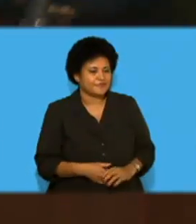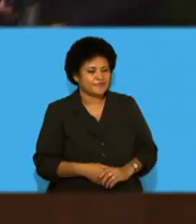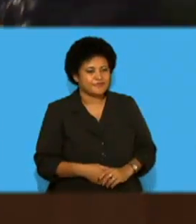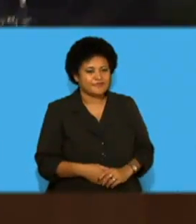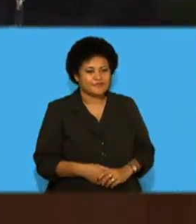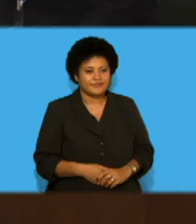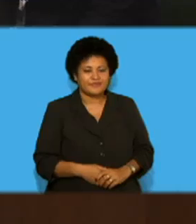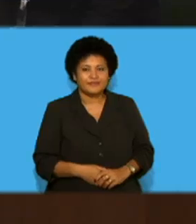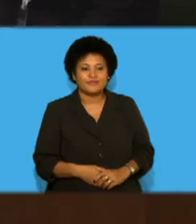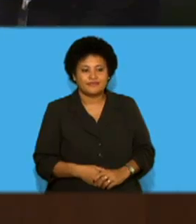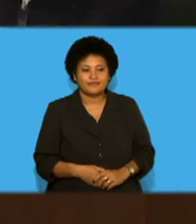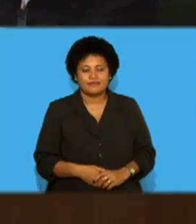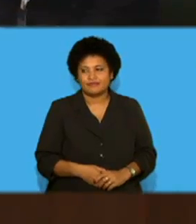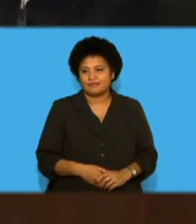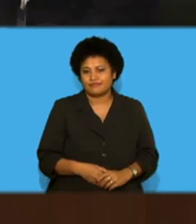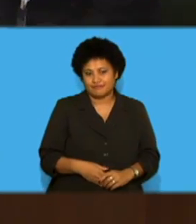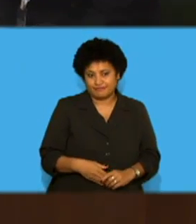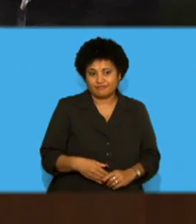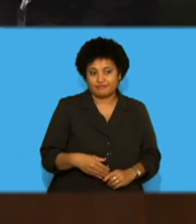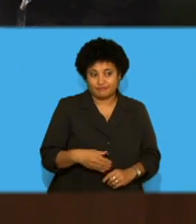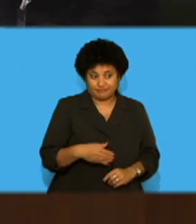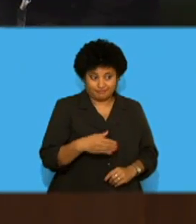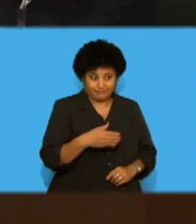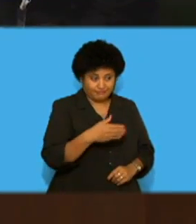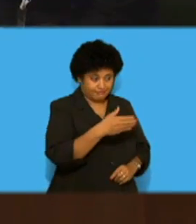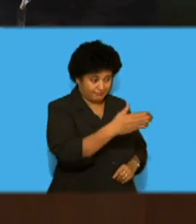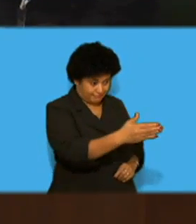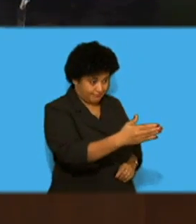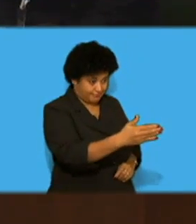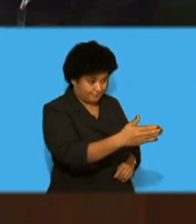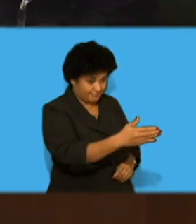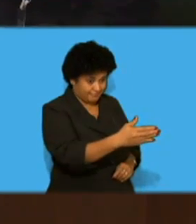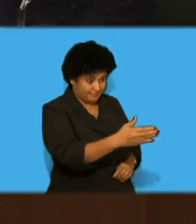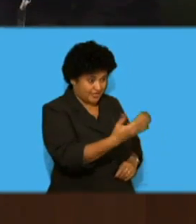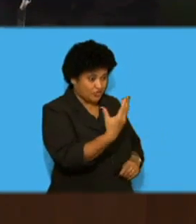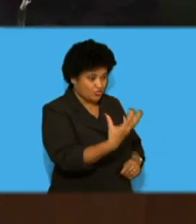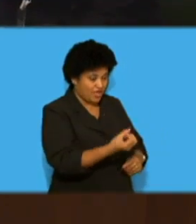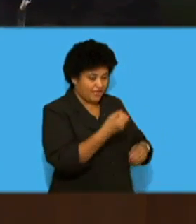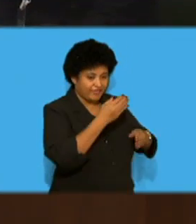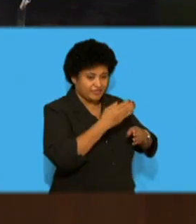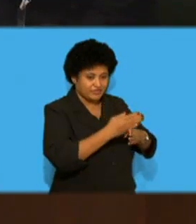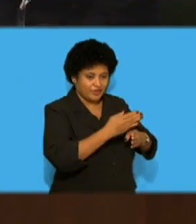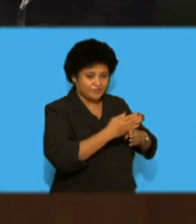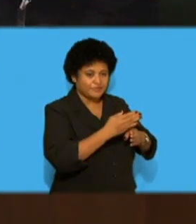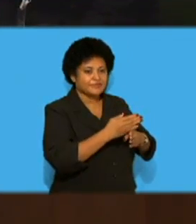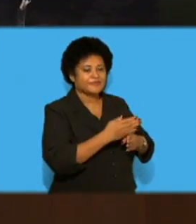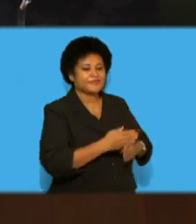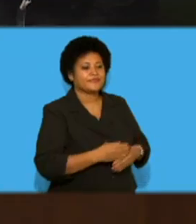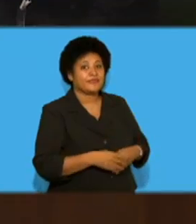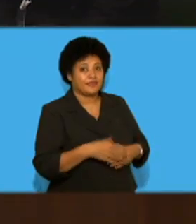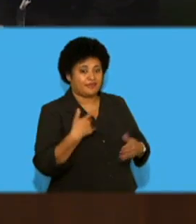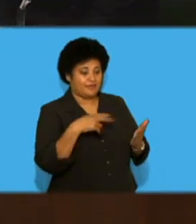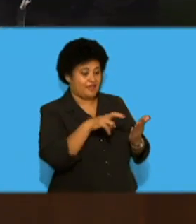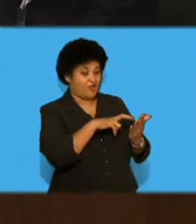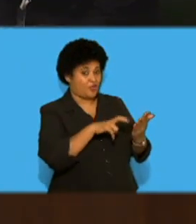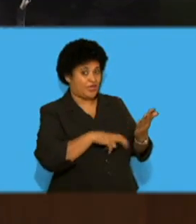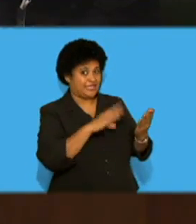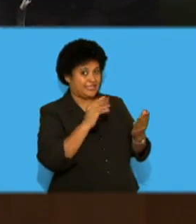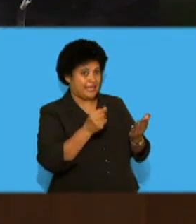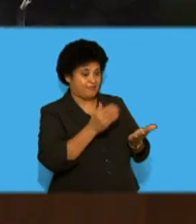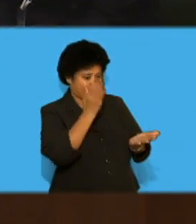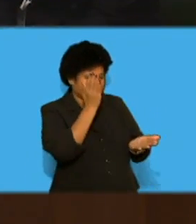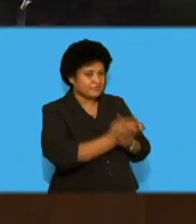The Honourable Member is the one who has the joke on him. Madam Speaker, let me read out some facts to him